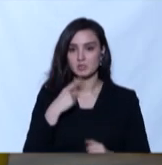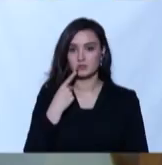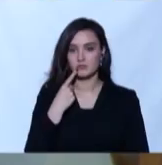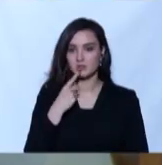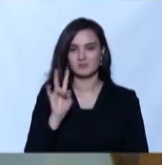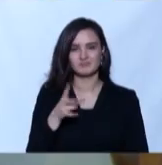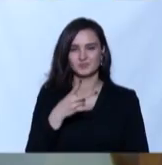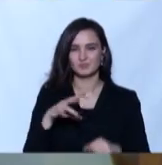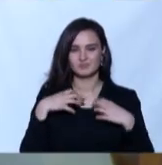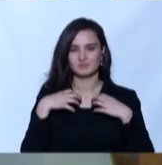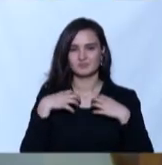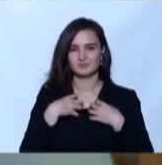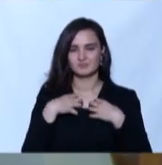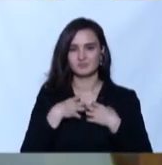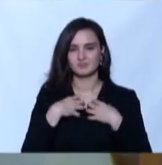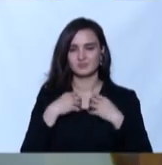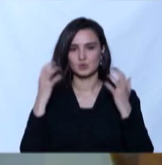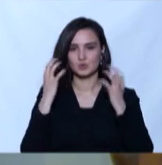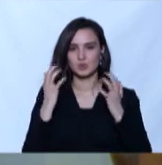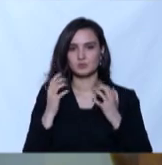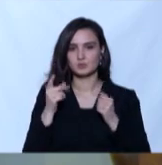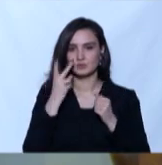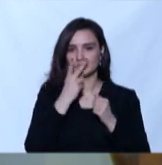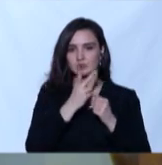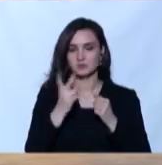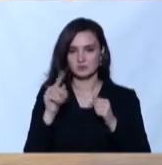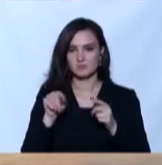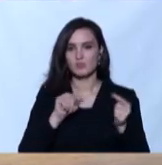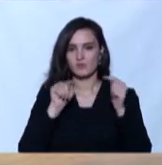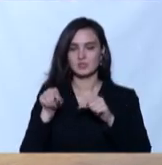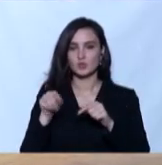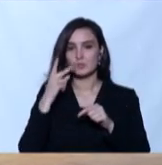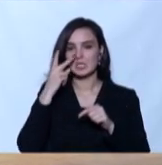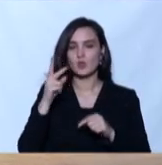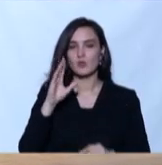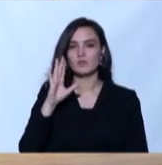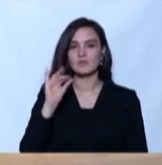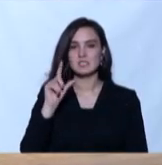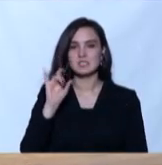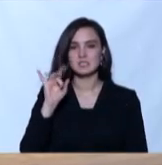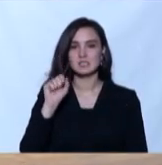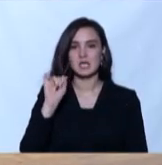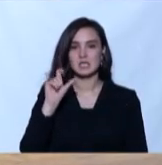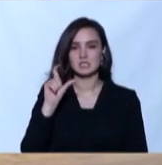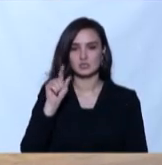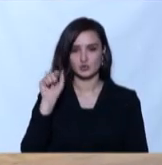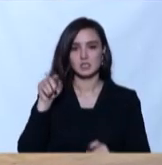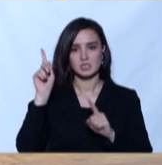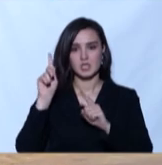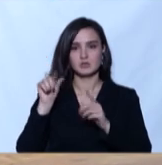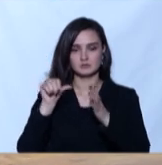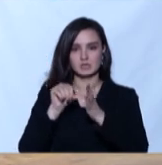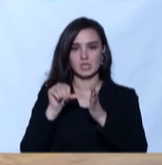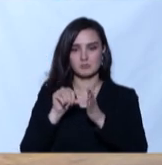"Don't worry, dear Lion. You can come with us to see the Wizard of Oz," said Dorothy. "Maybe he can give you some courage." So Dorothy